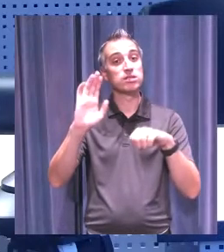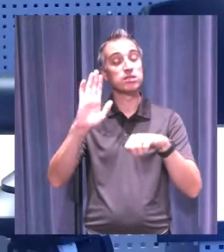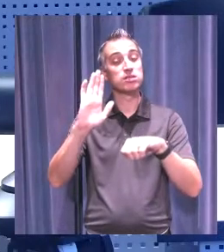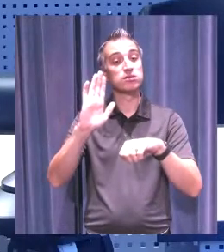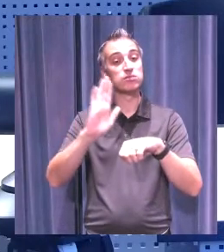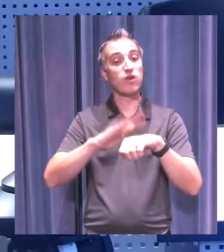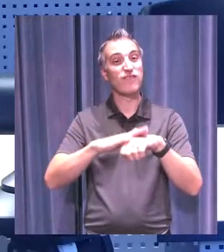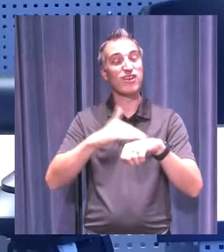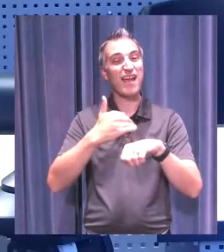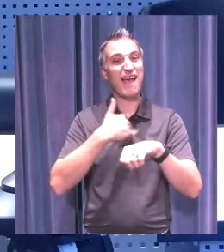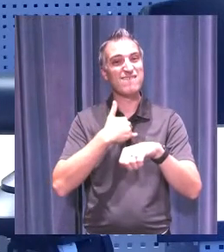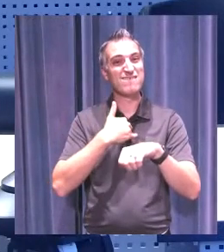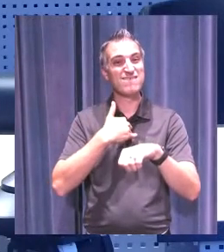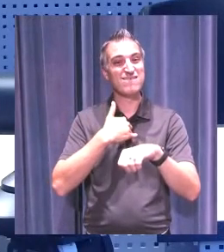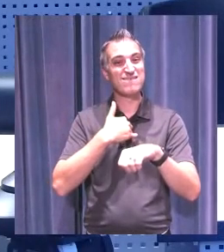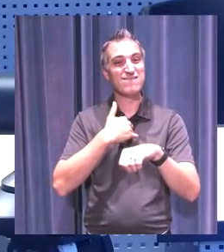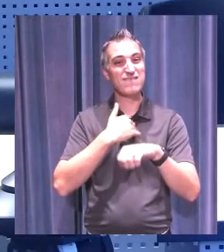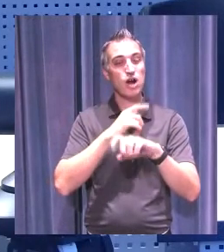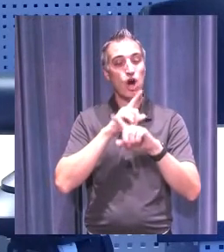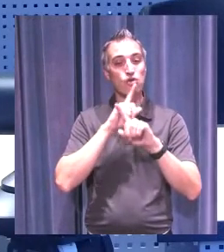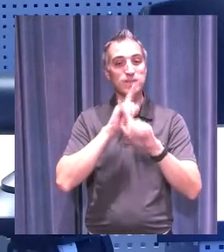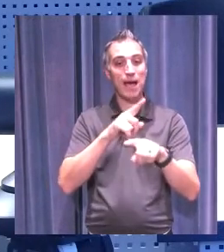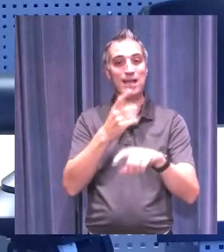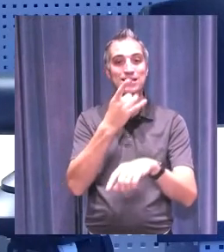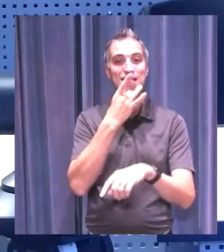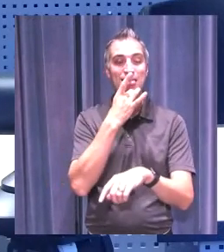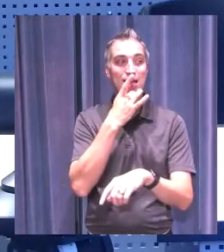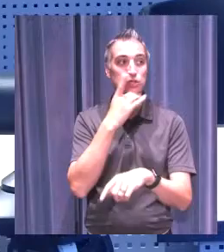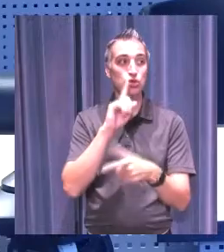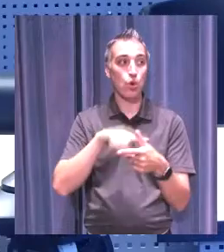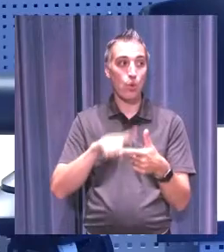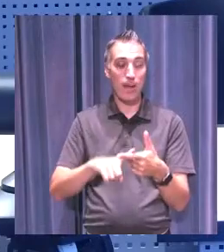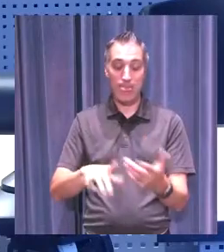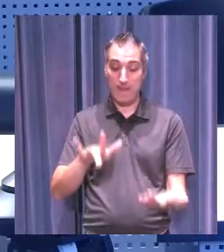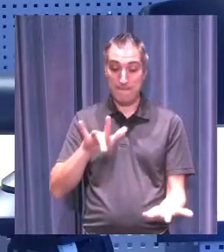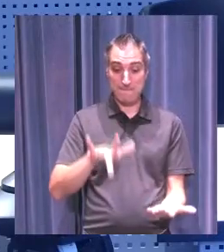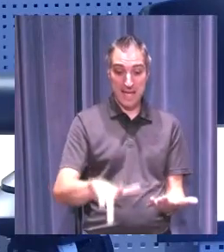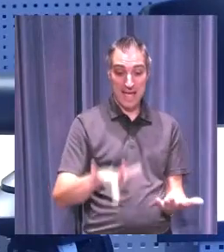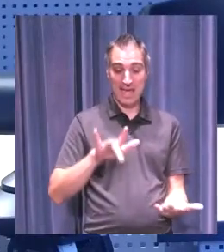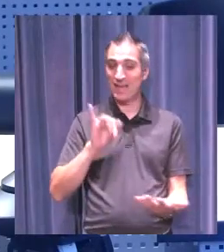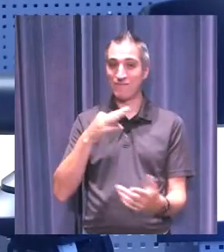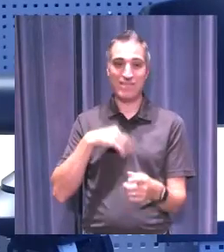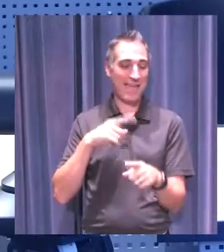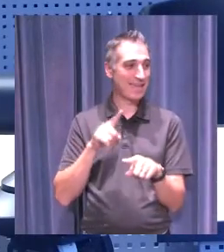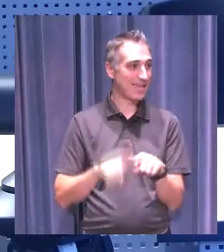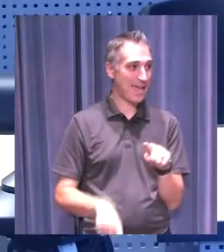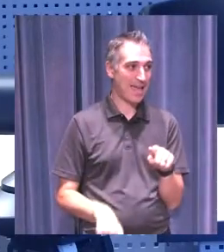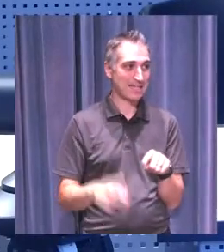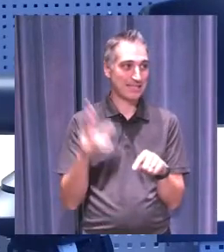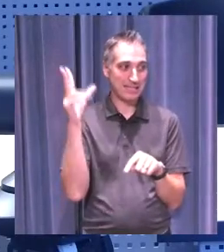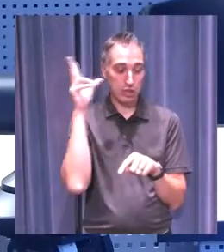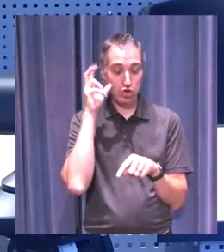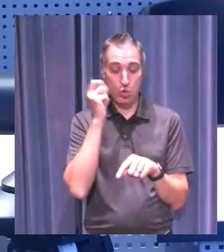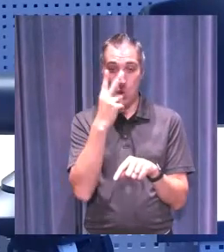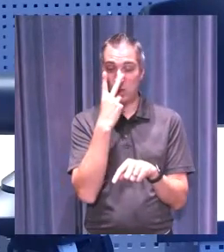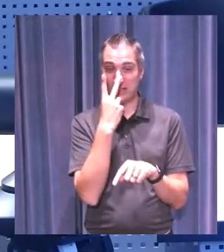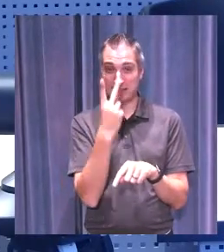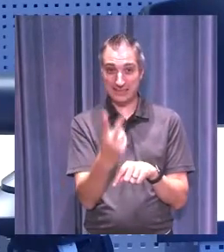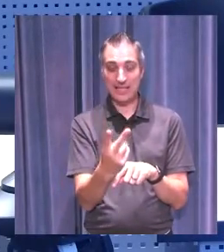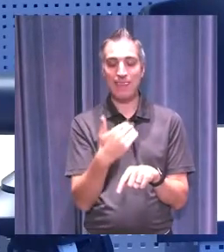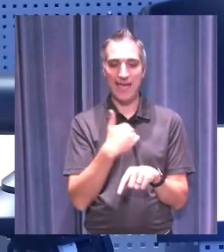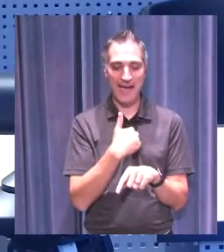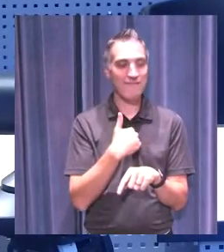have response light to let them. So when the button is pushed, if they're not able to hear or see the other side,